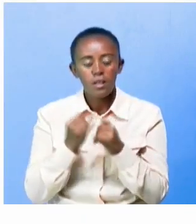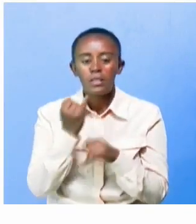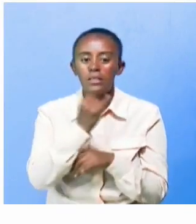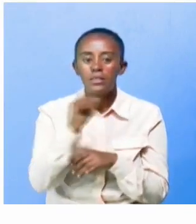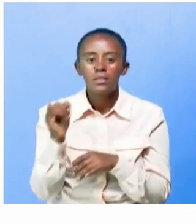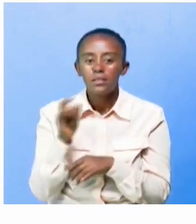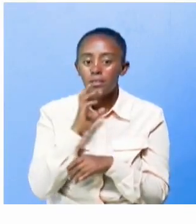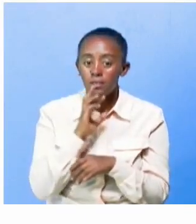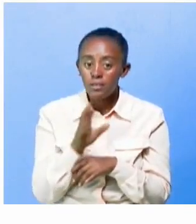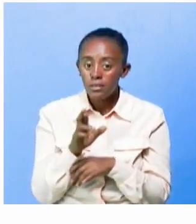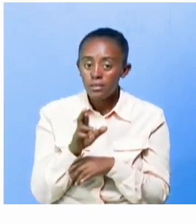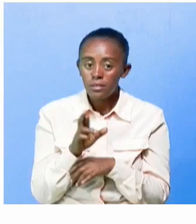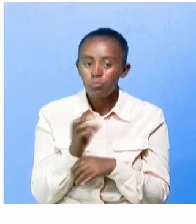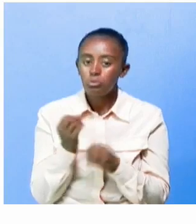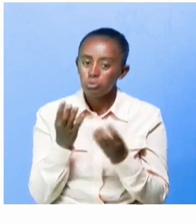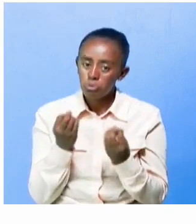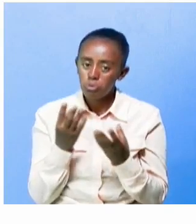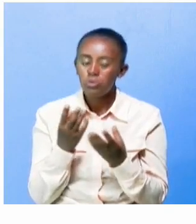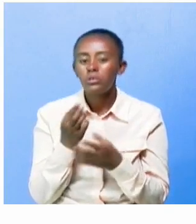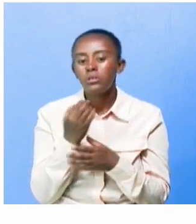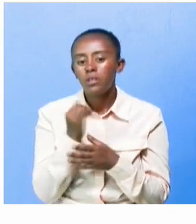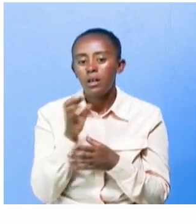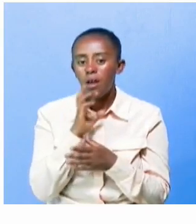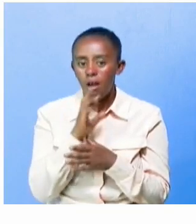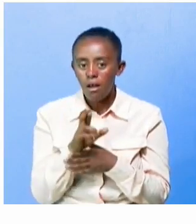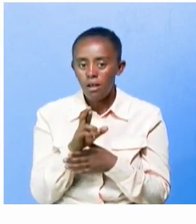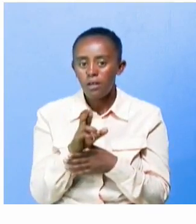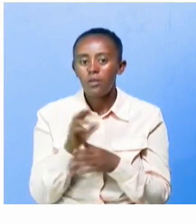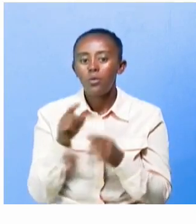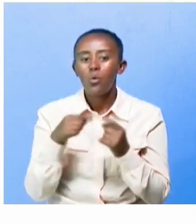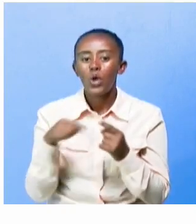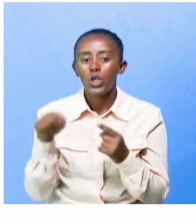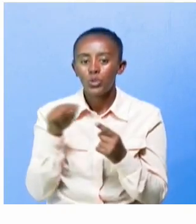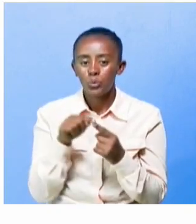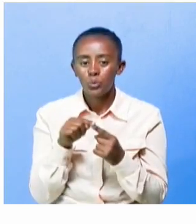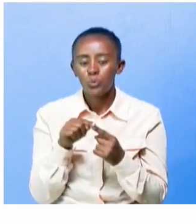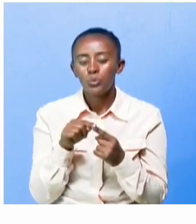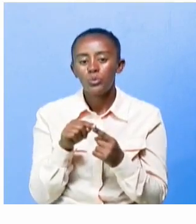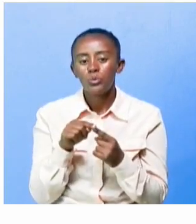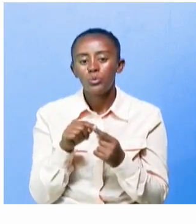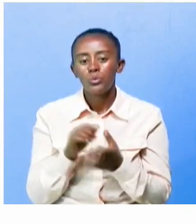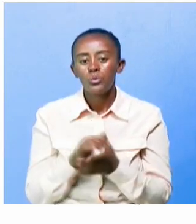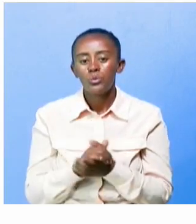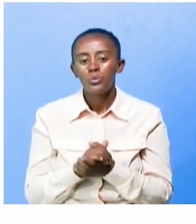because they are plural, and then we use are, going to